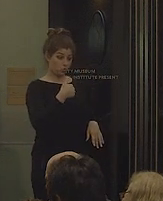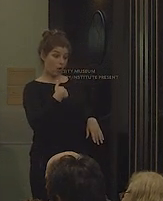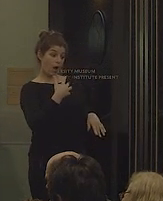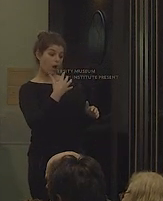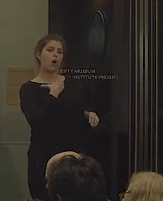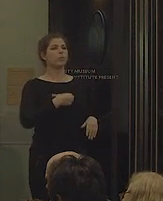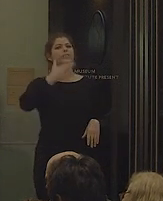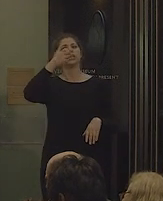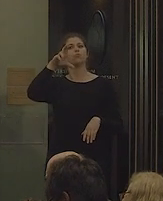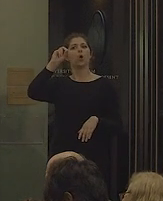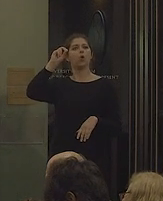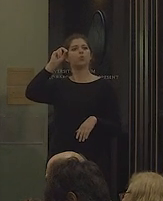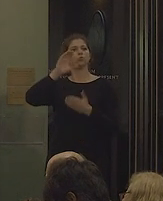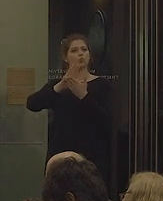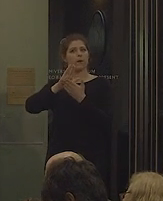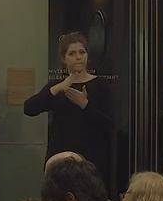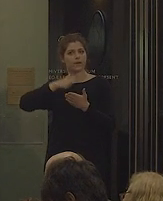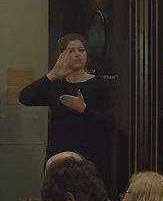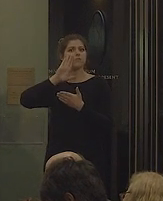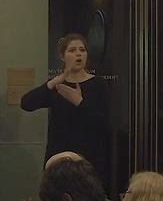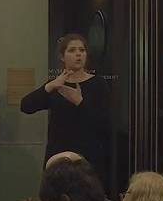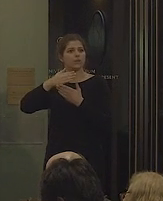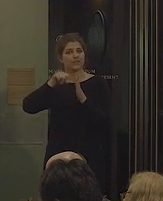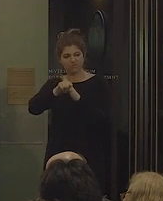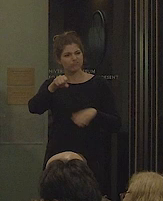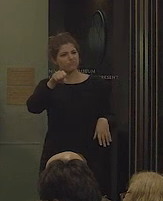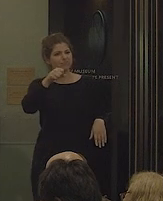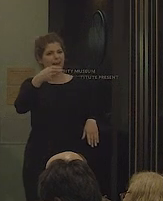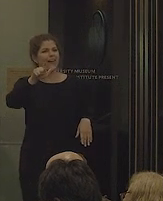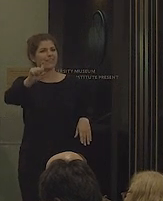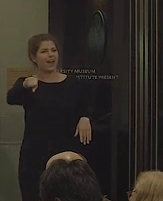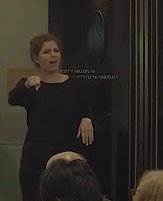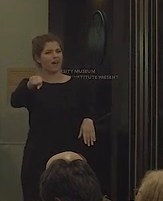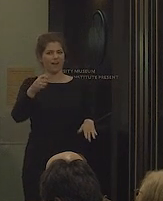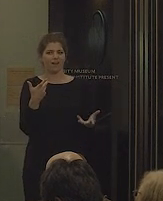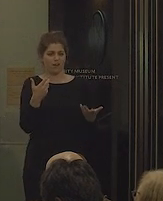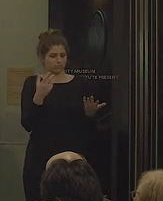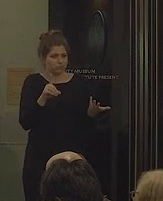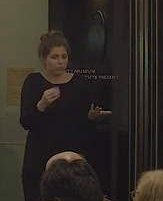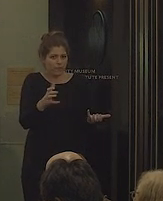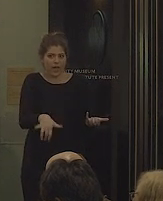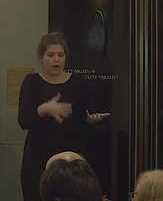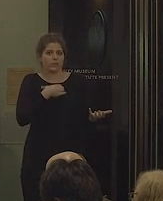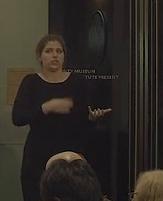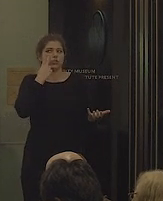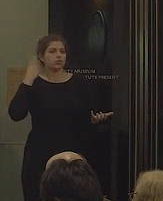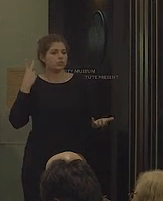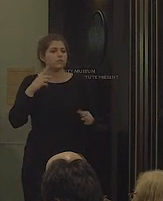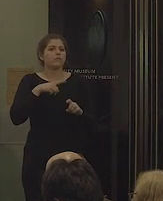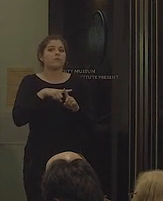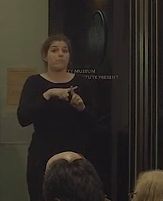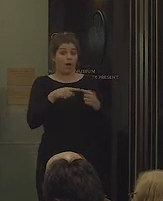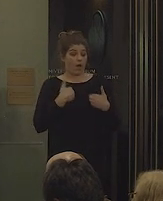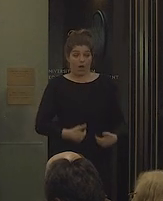there was a hero in the school when my daughter was killed? Hell yeah. Okay, I do. But